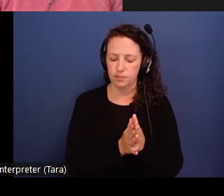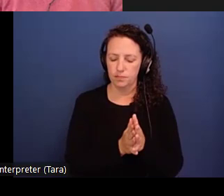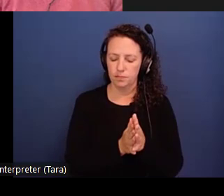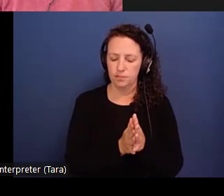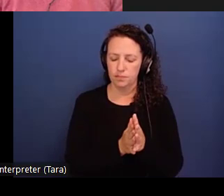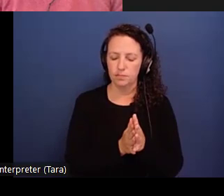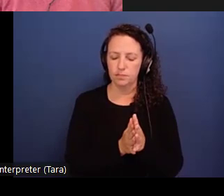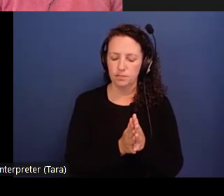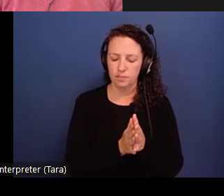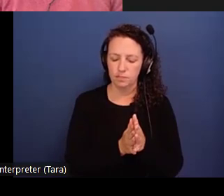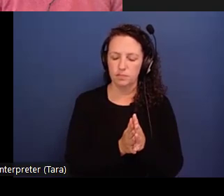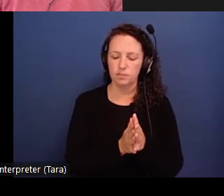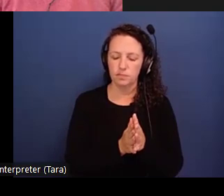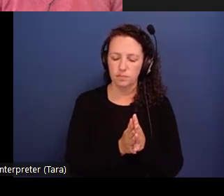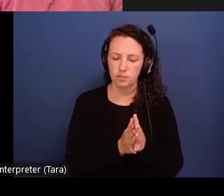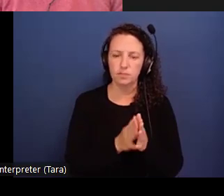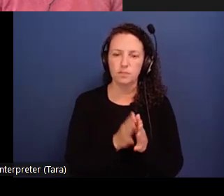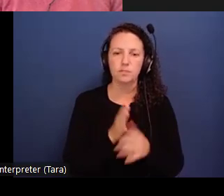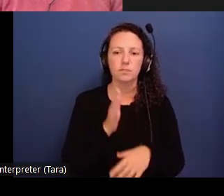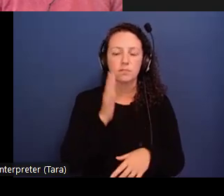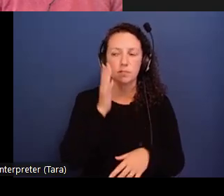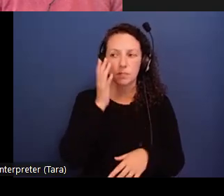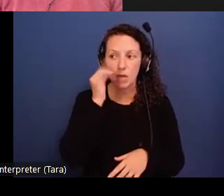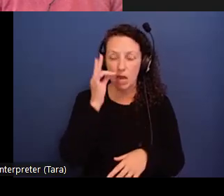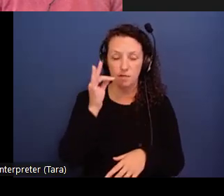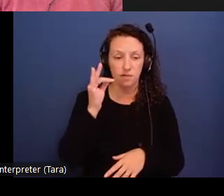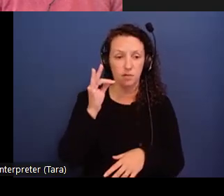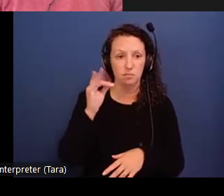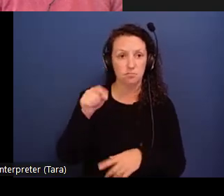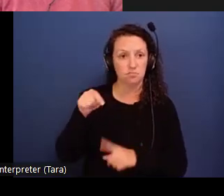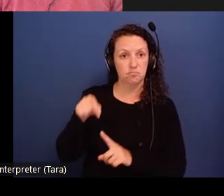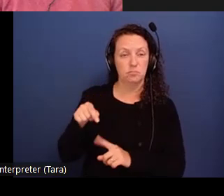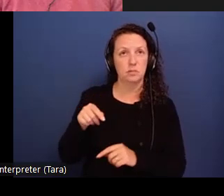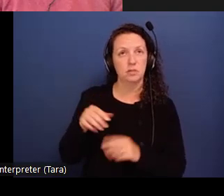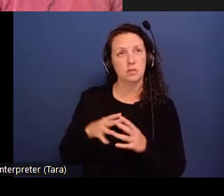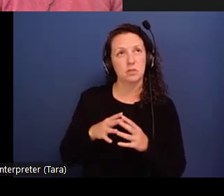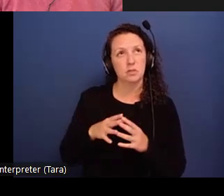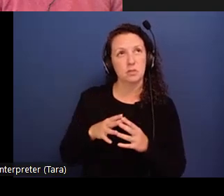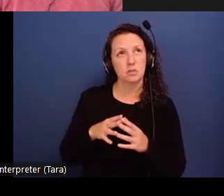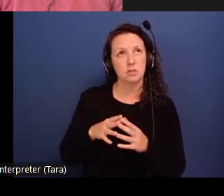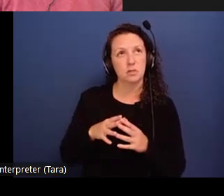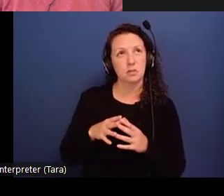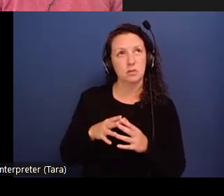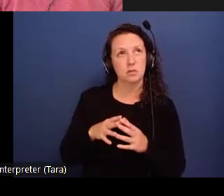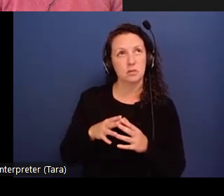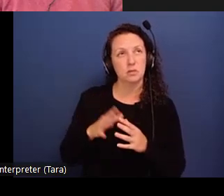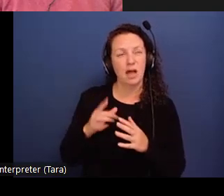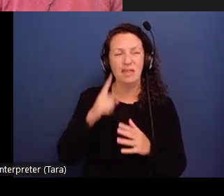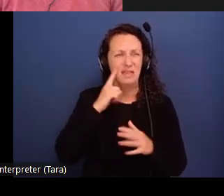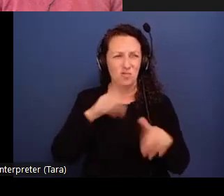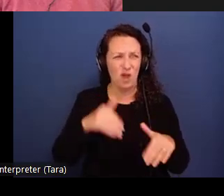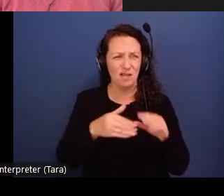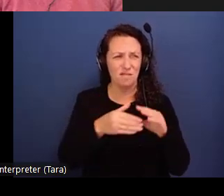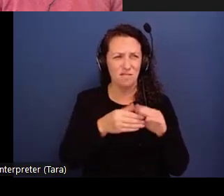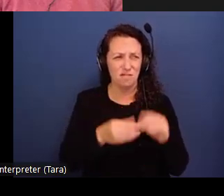if somebody's self-employed, and I don't think you've covered this, but anyway, it's